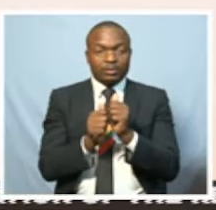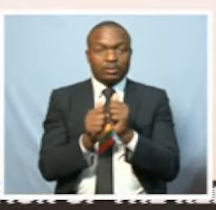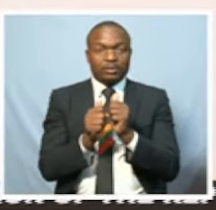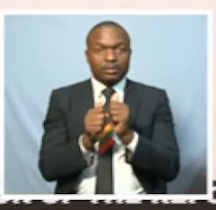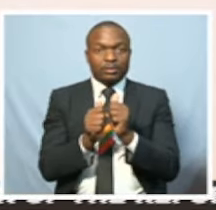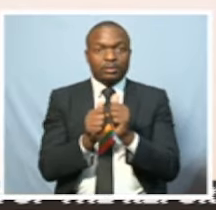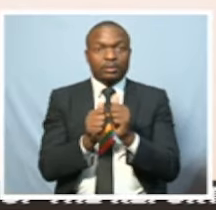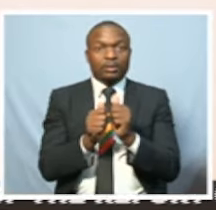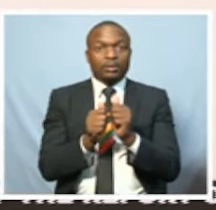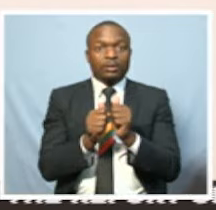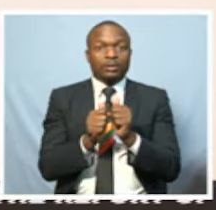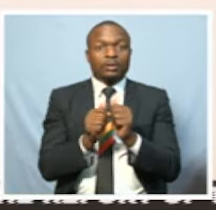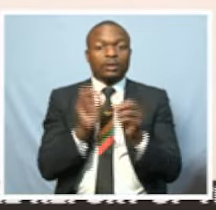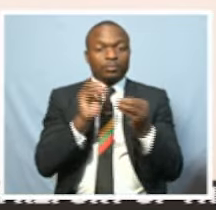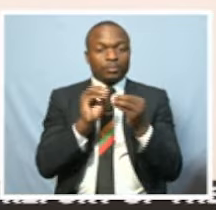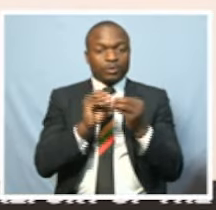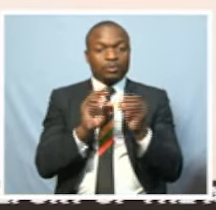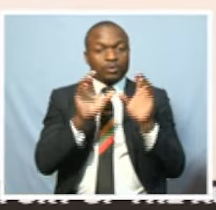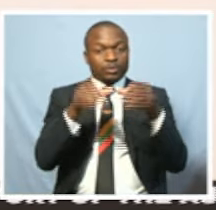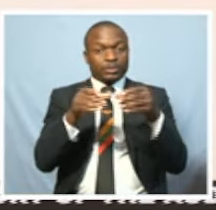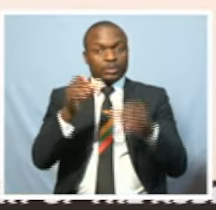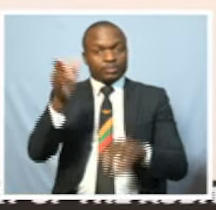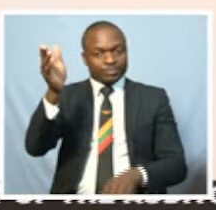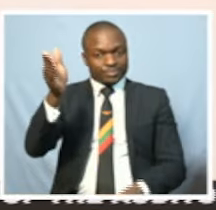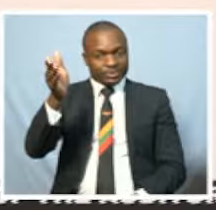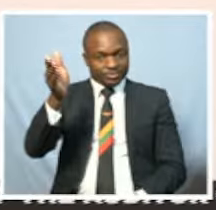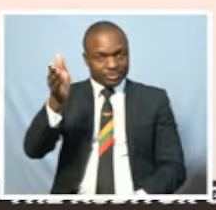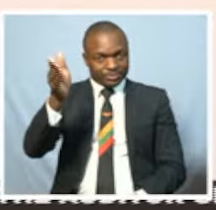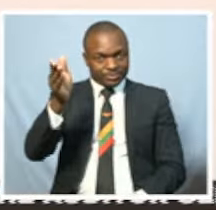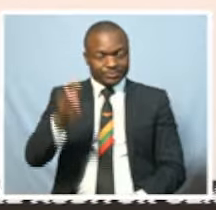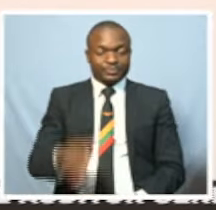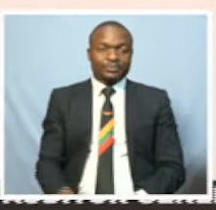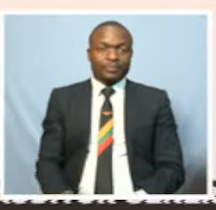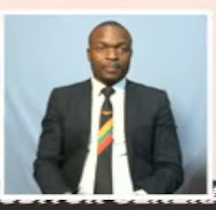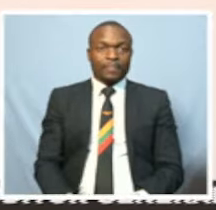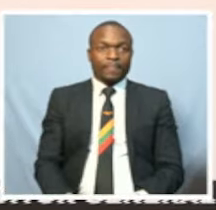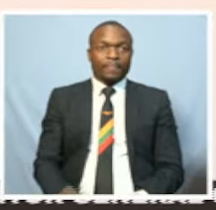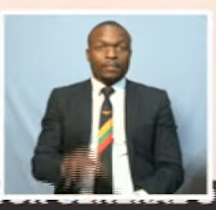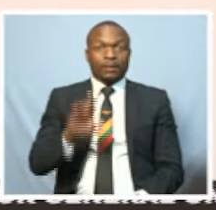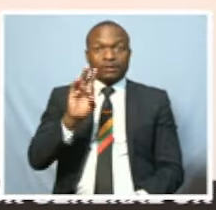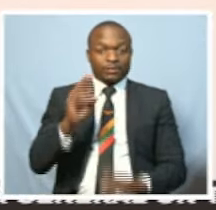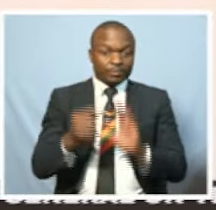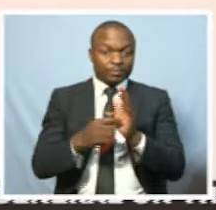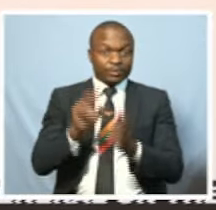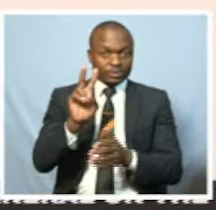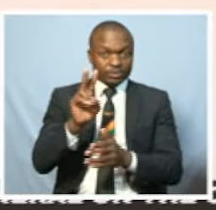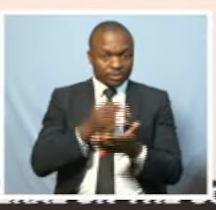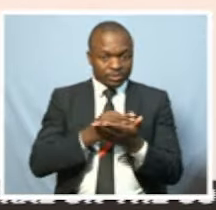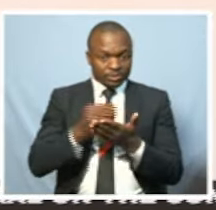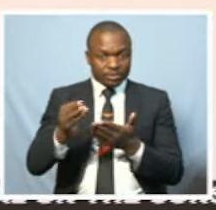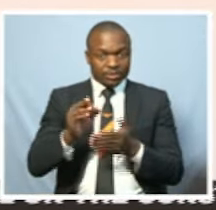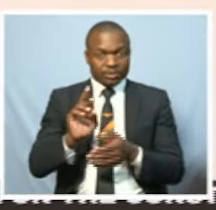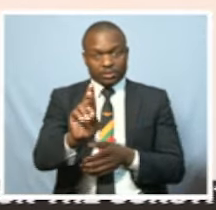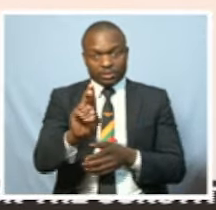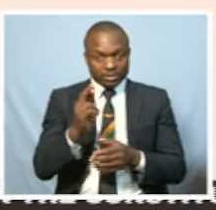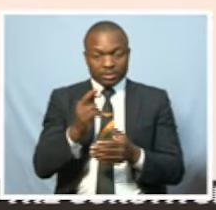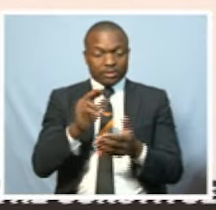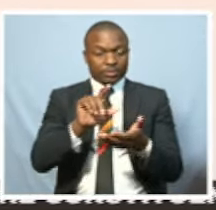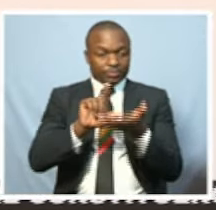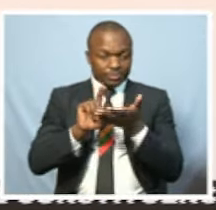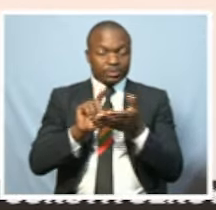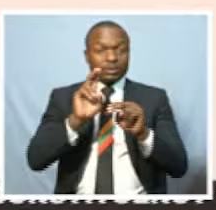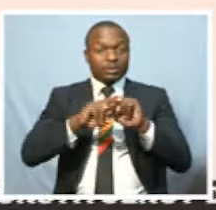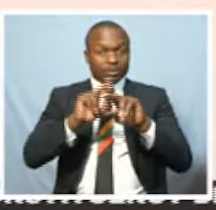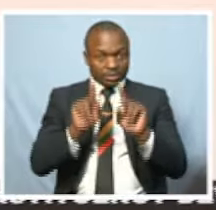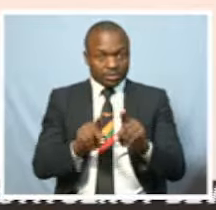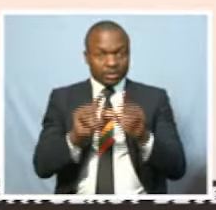intensified community sensitization. On 7.2, failure to recover loans. Chair, we